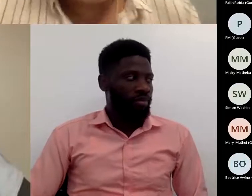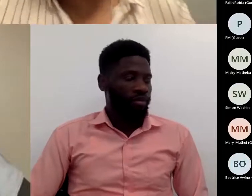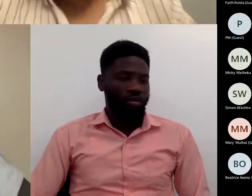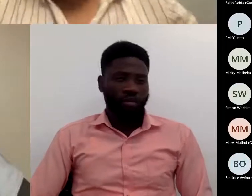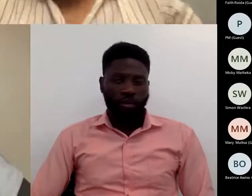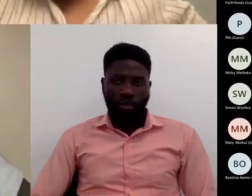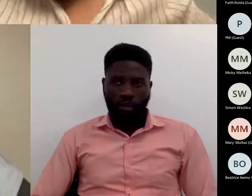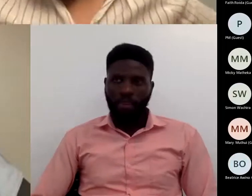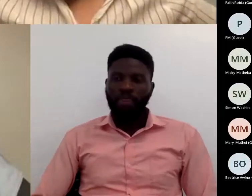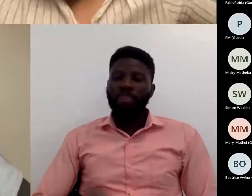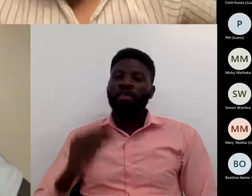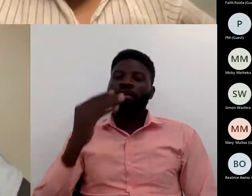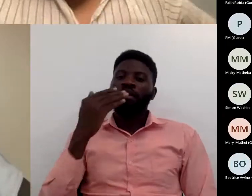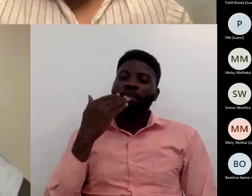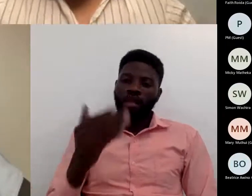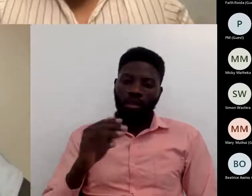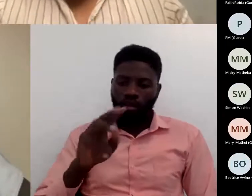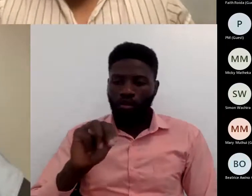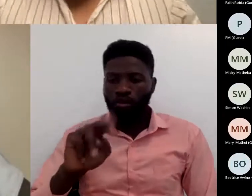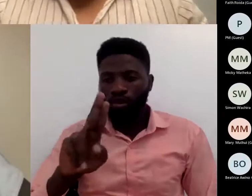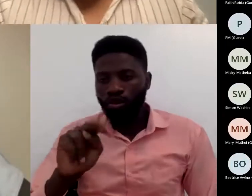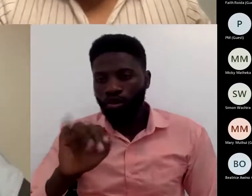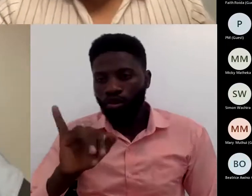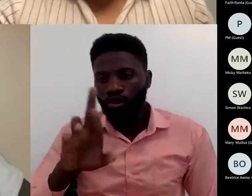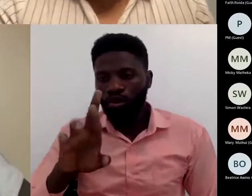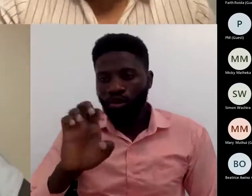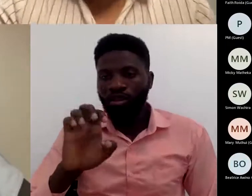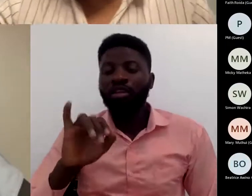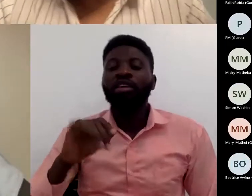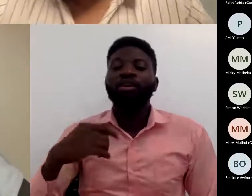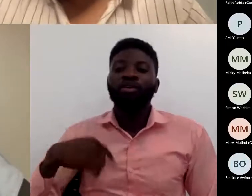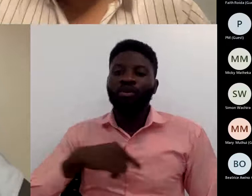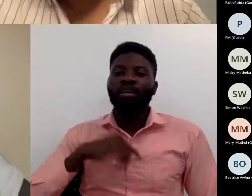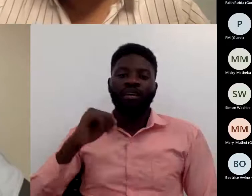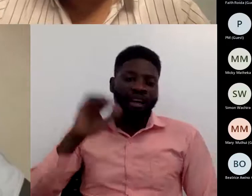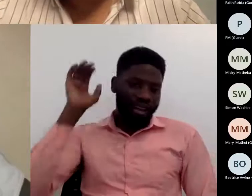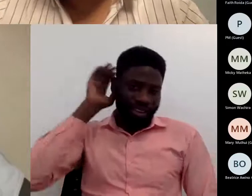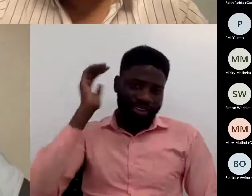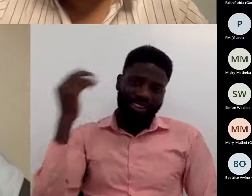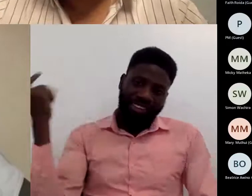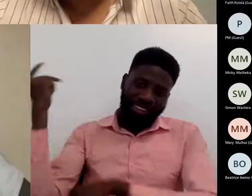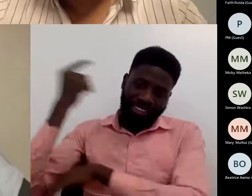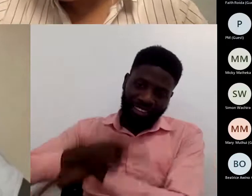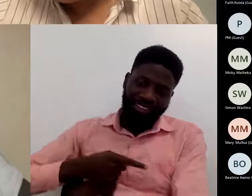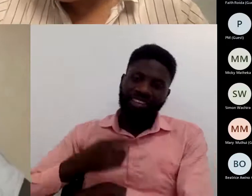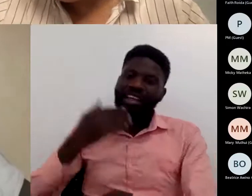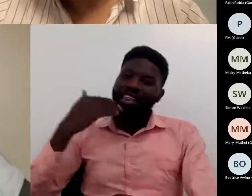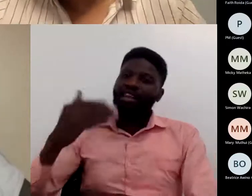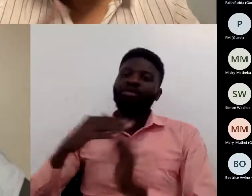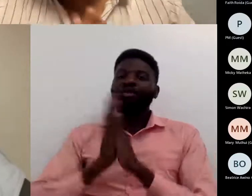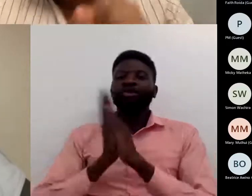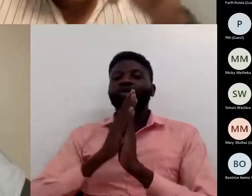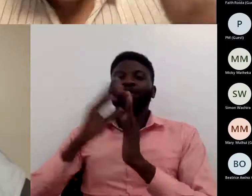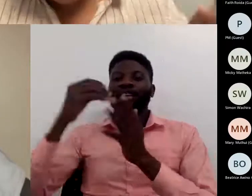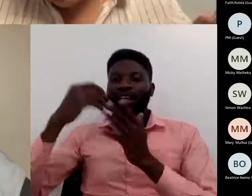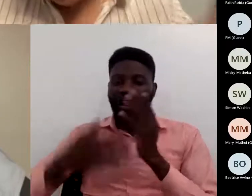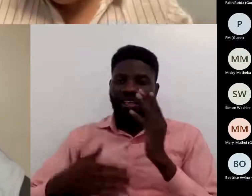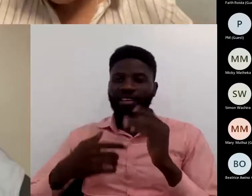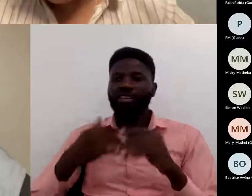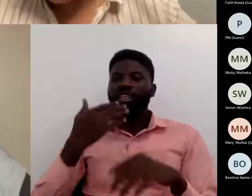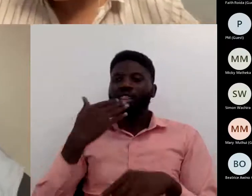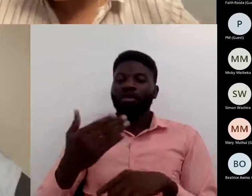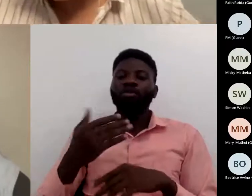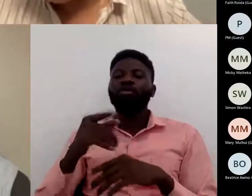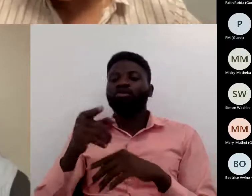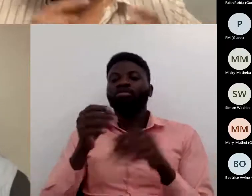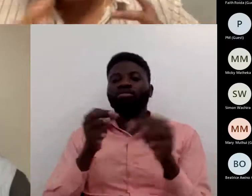Thank you, Munyori. We can, I think, listen to you the whole day. Thank you for all the stories. I think you tie back really well